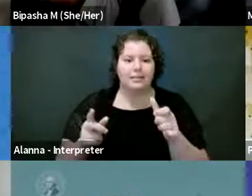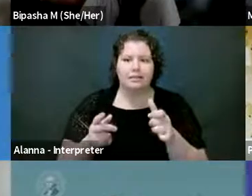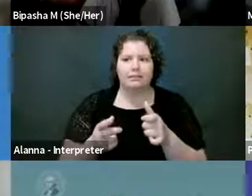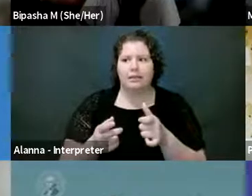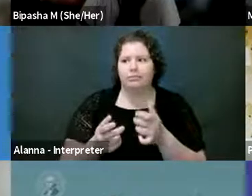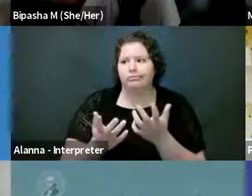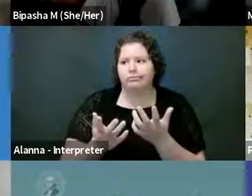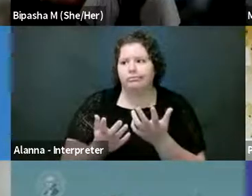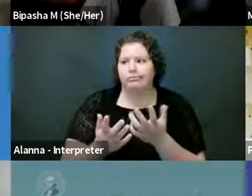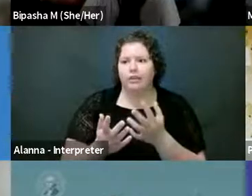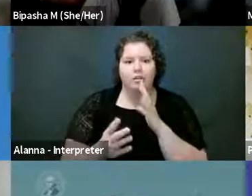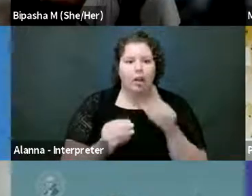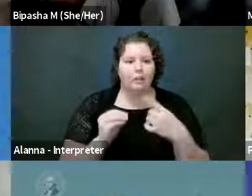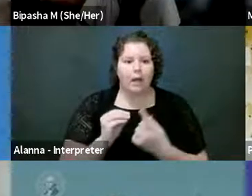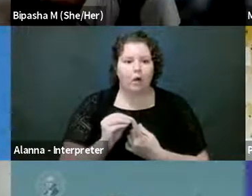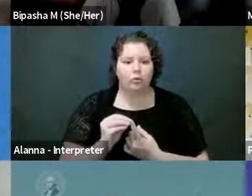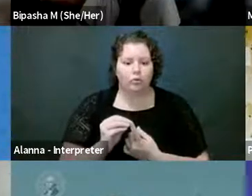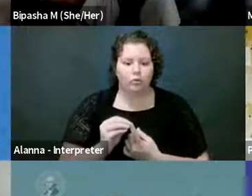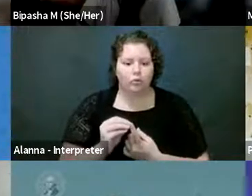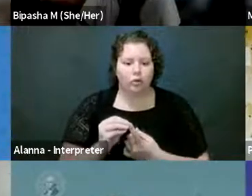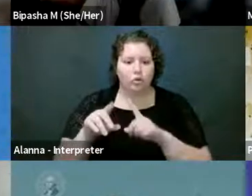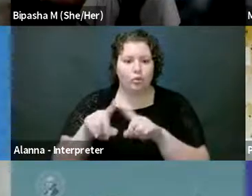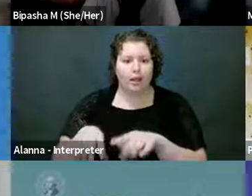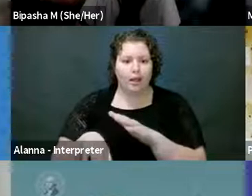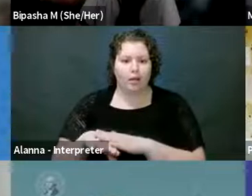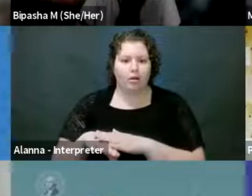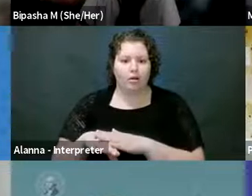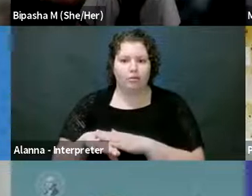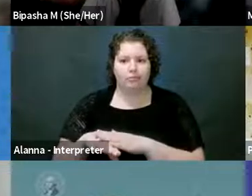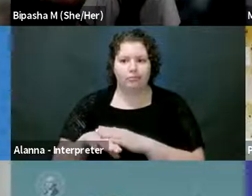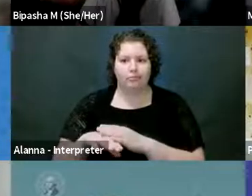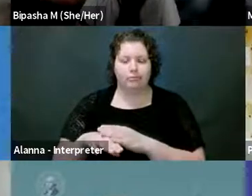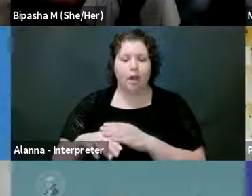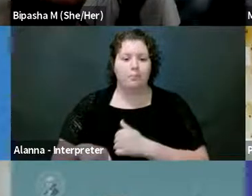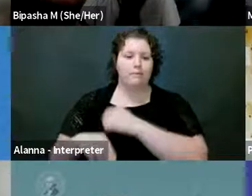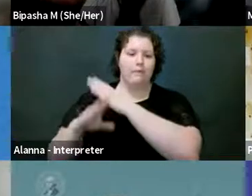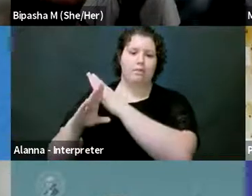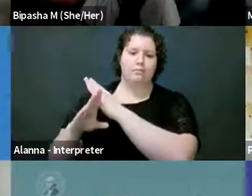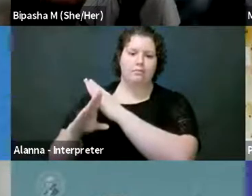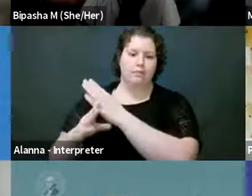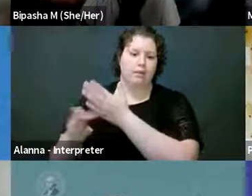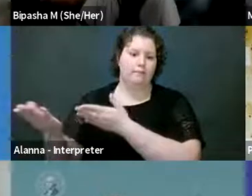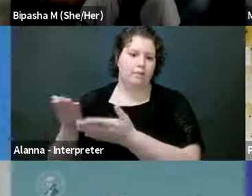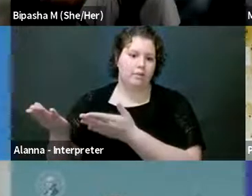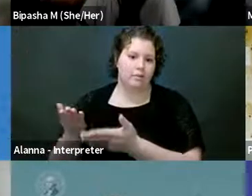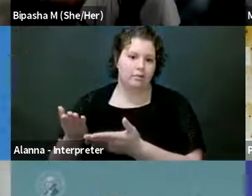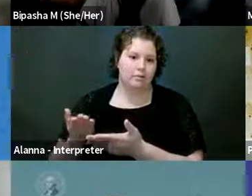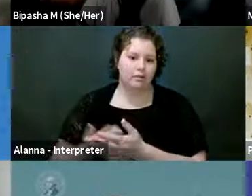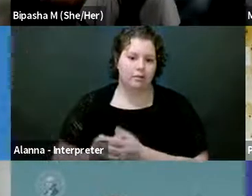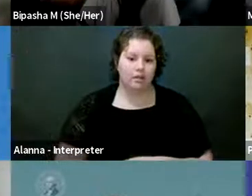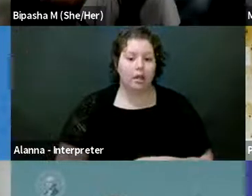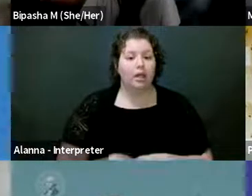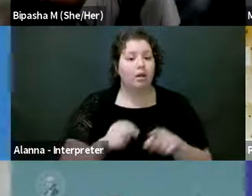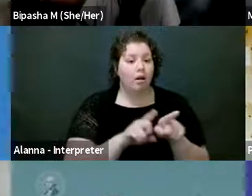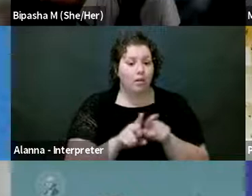of called out in sort of its introduction or in some fashion that we need a stable